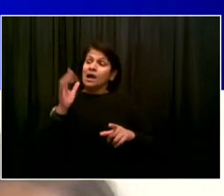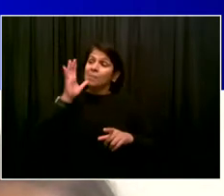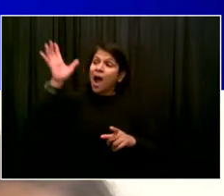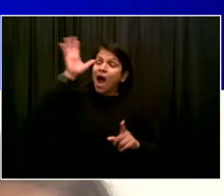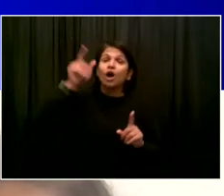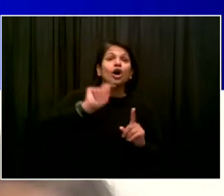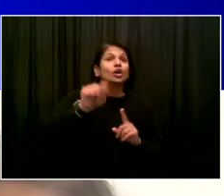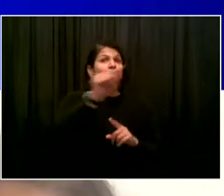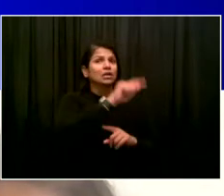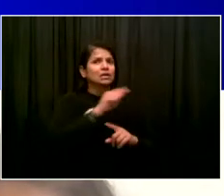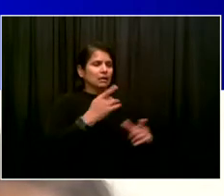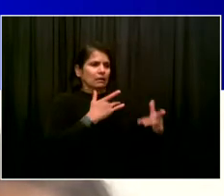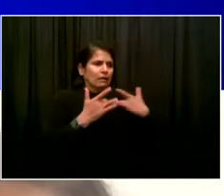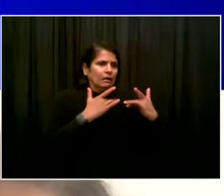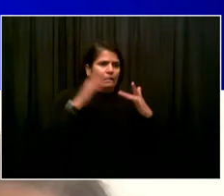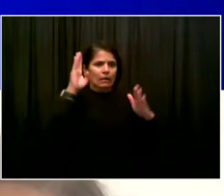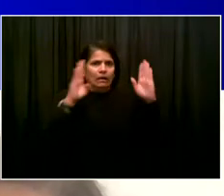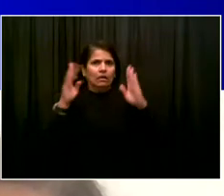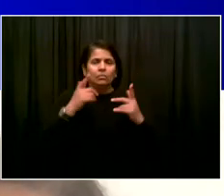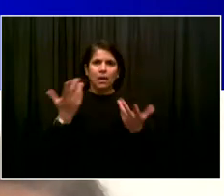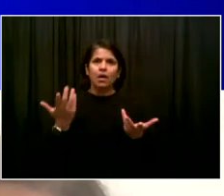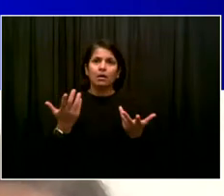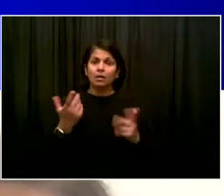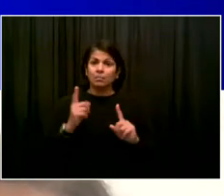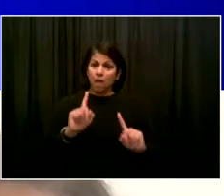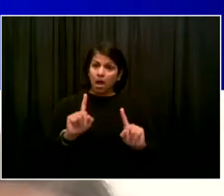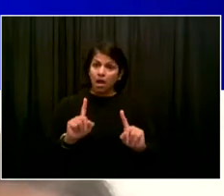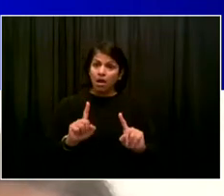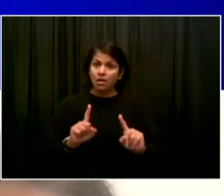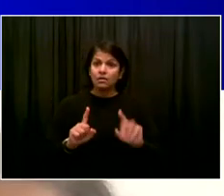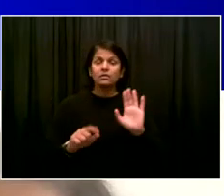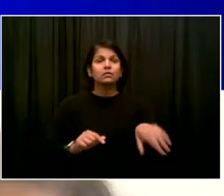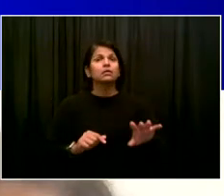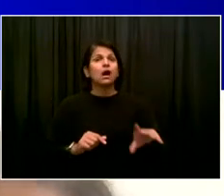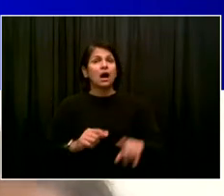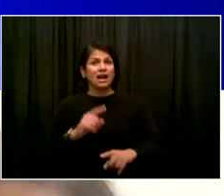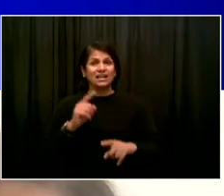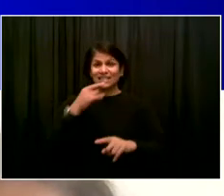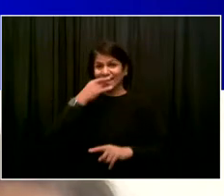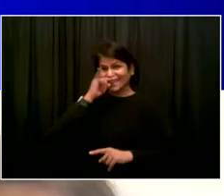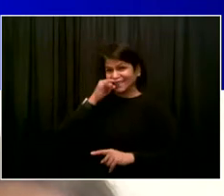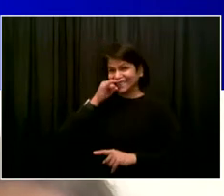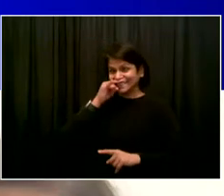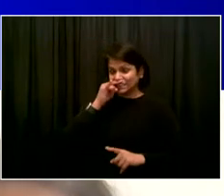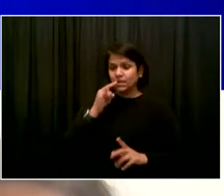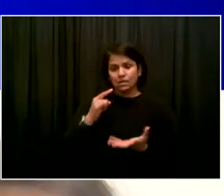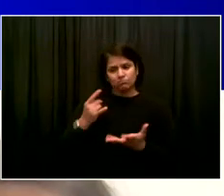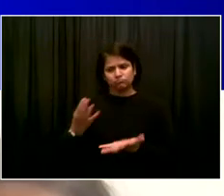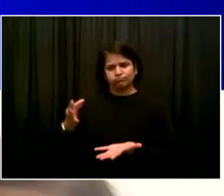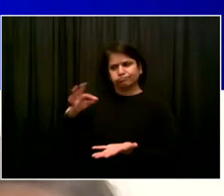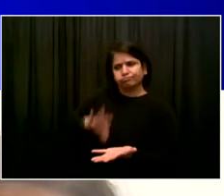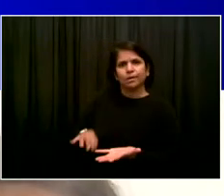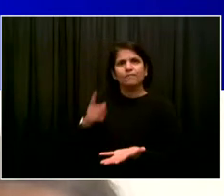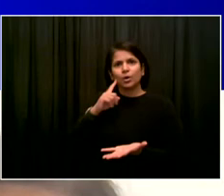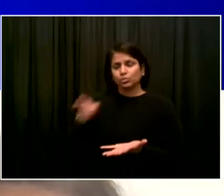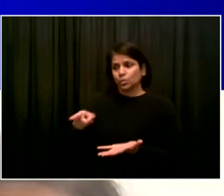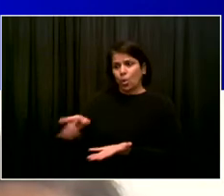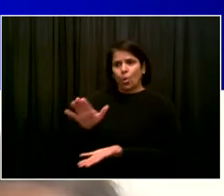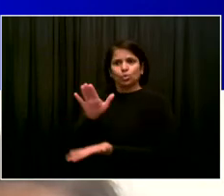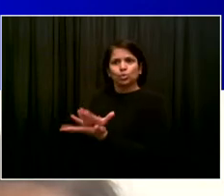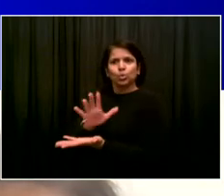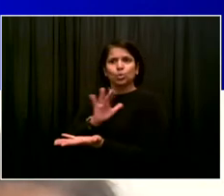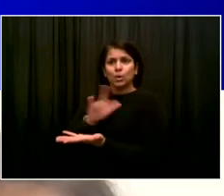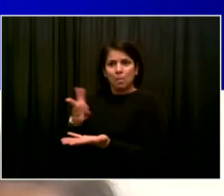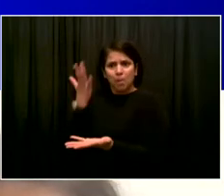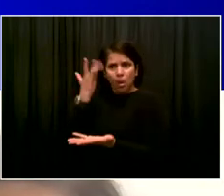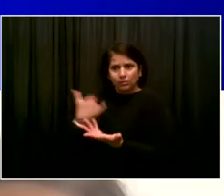that children benefit so much from being in school in so many ways, and that we have